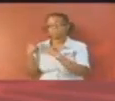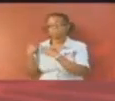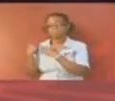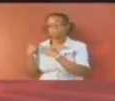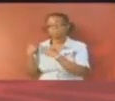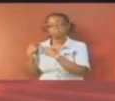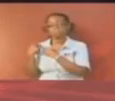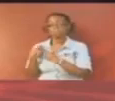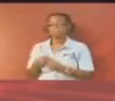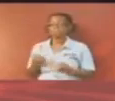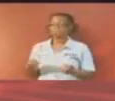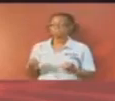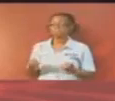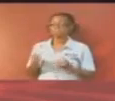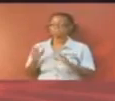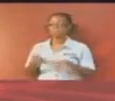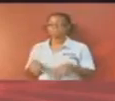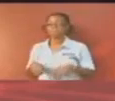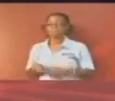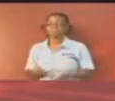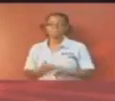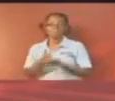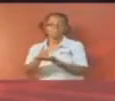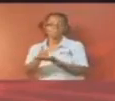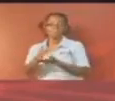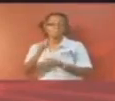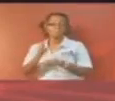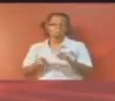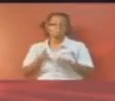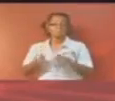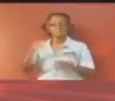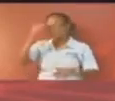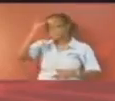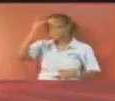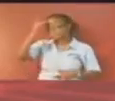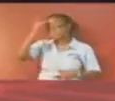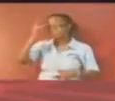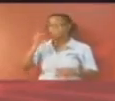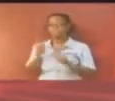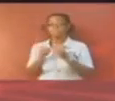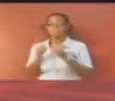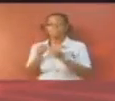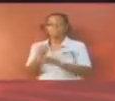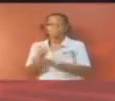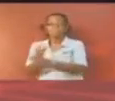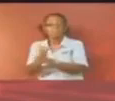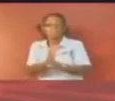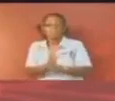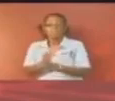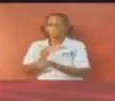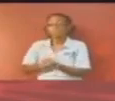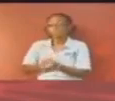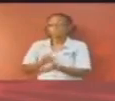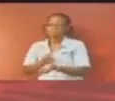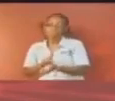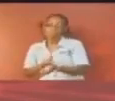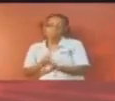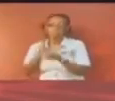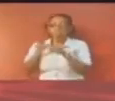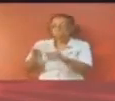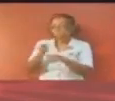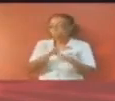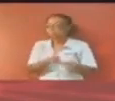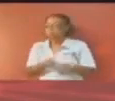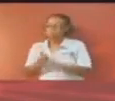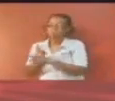continued management and follow-up by nurses and doctors. However, we as a population need to